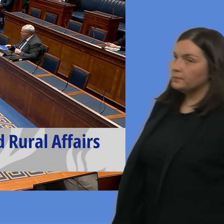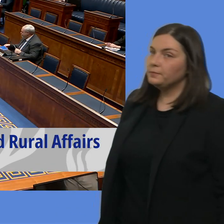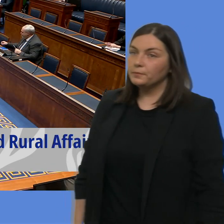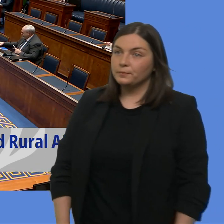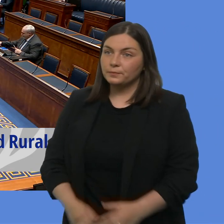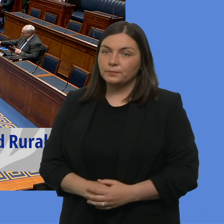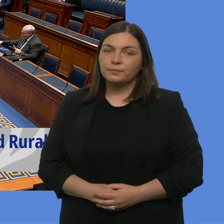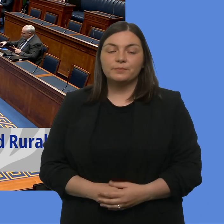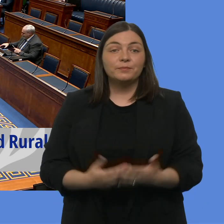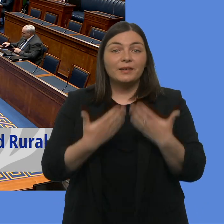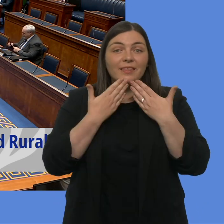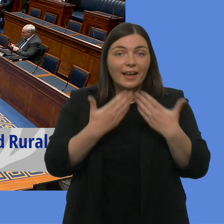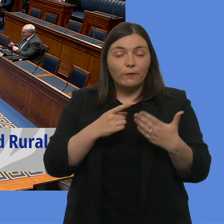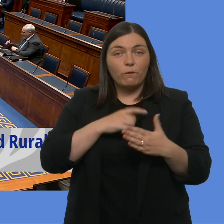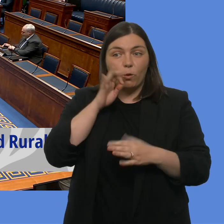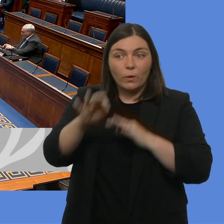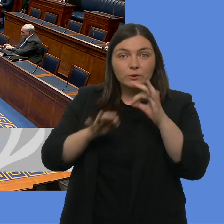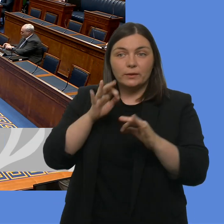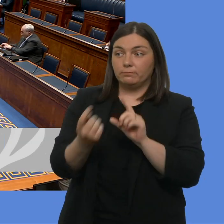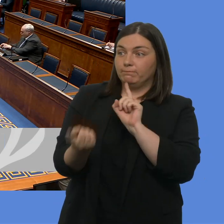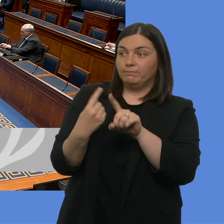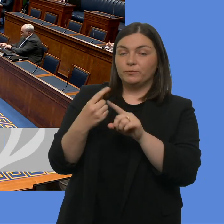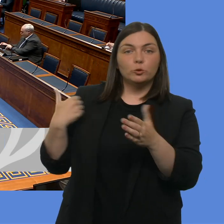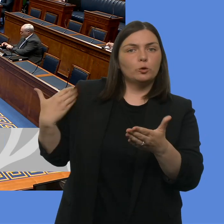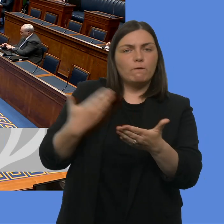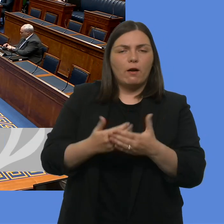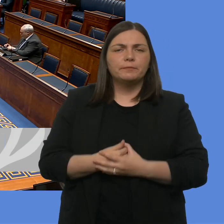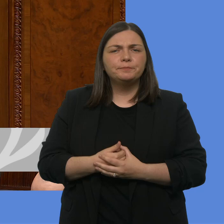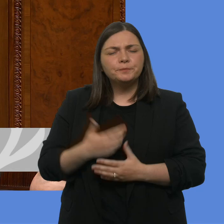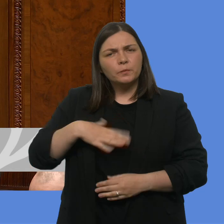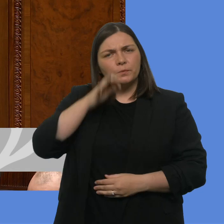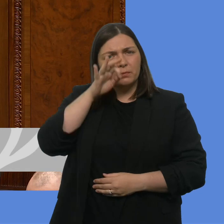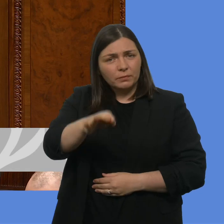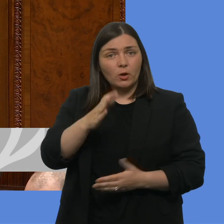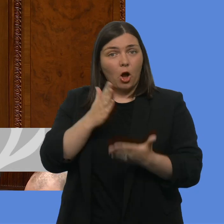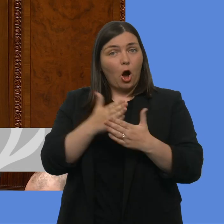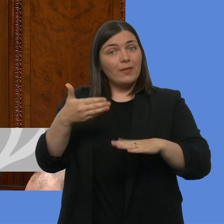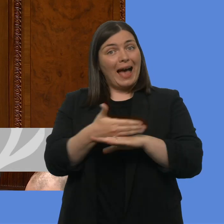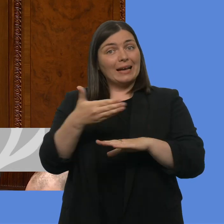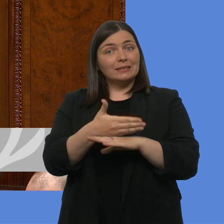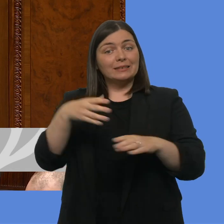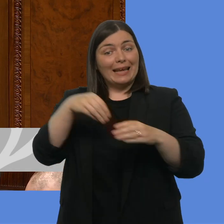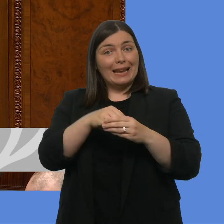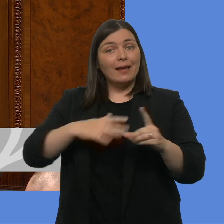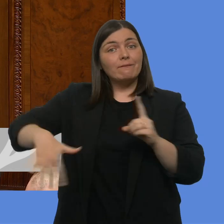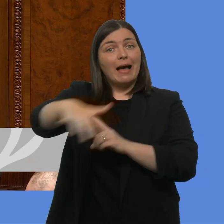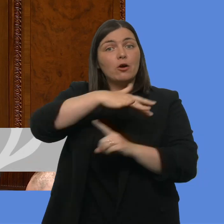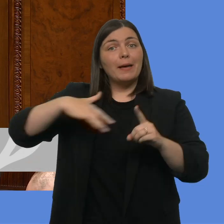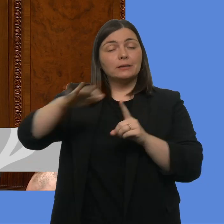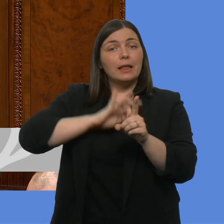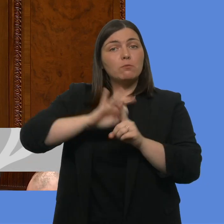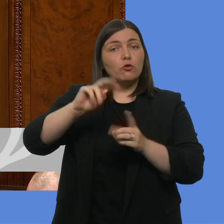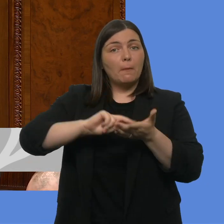Minister for his answers thus far. Are the actions in the Environmental Improvement Plan sufficient to reduce the number of deaths caused by poor